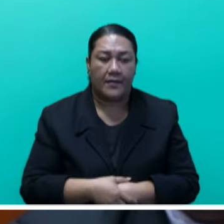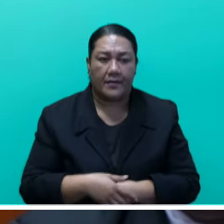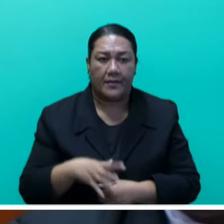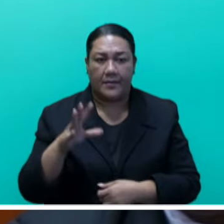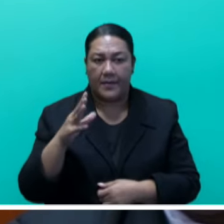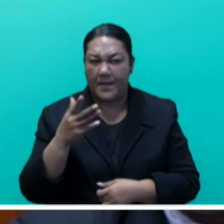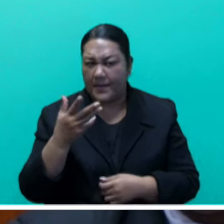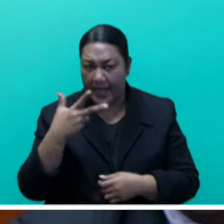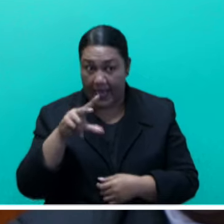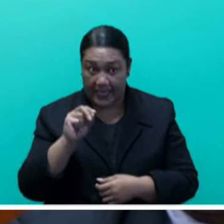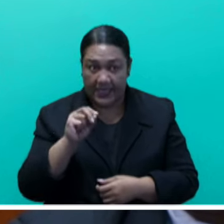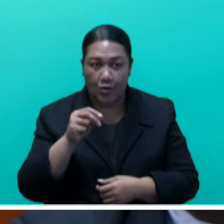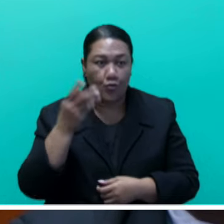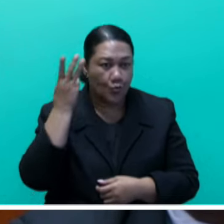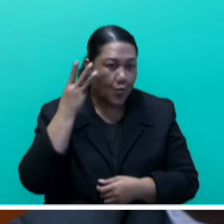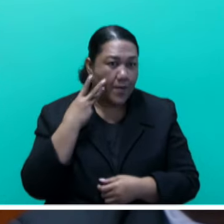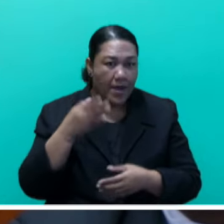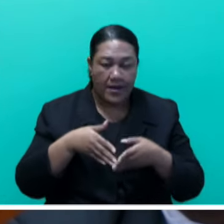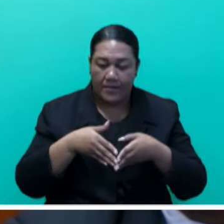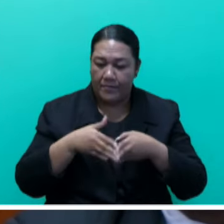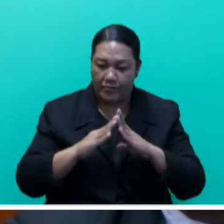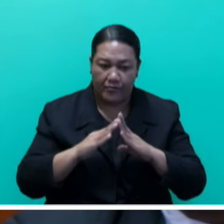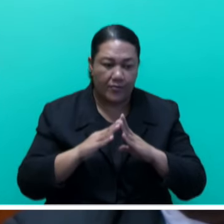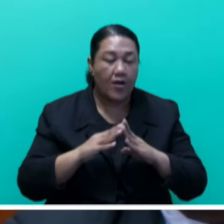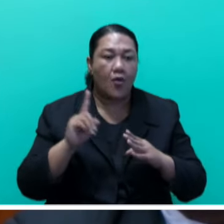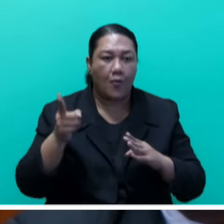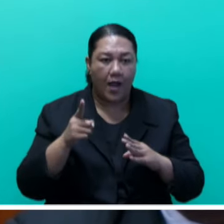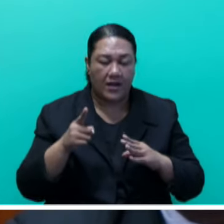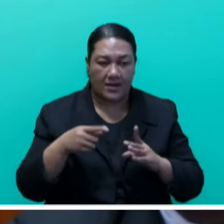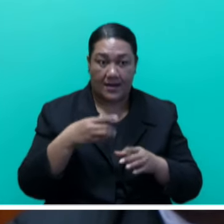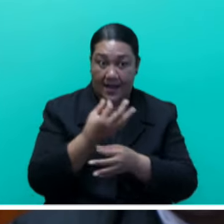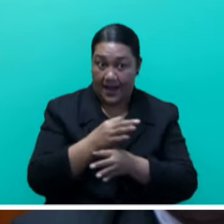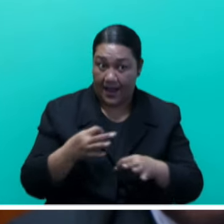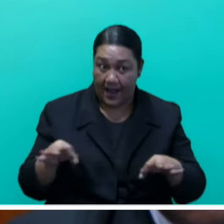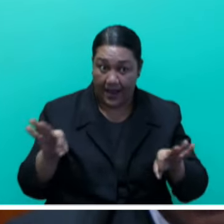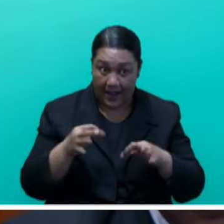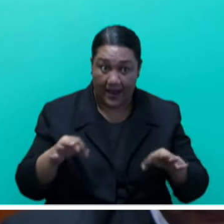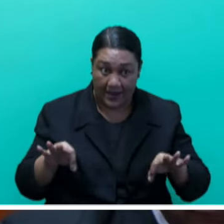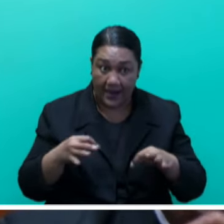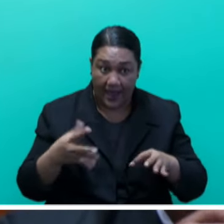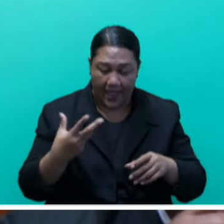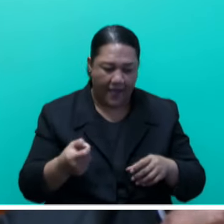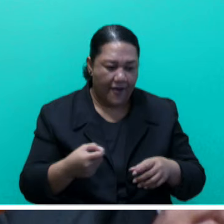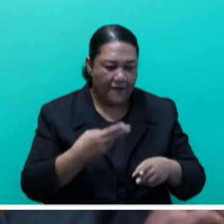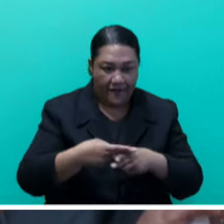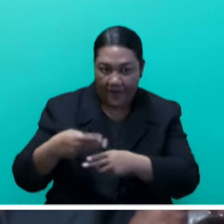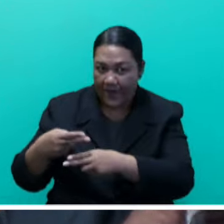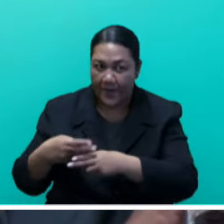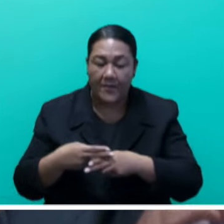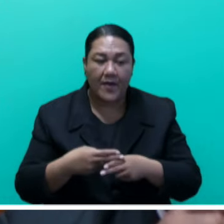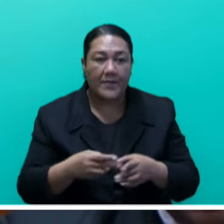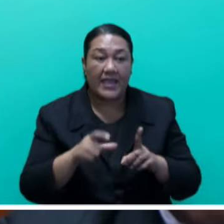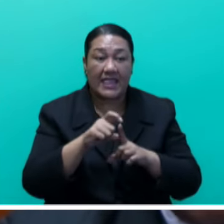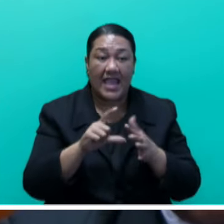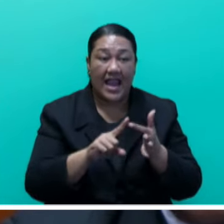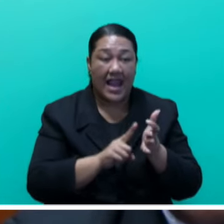80 women to set up backyard gardens in this large peri-urban area. Since last week, the women of Ndelai Valelevu have